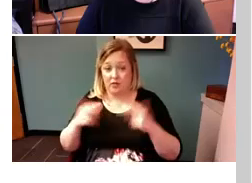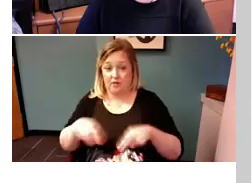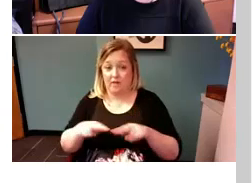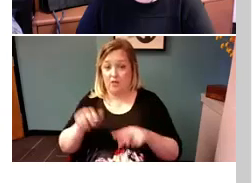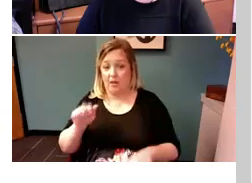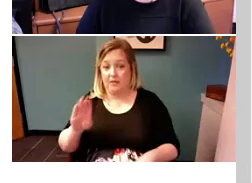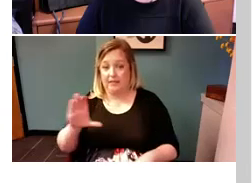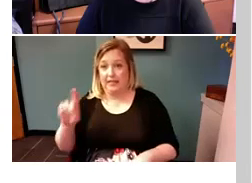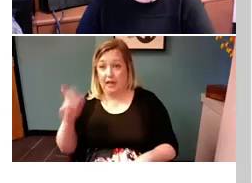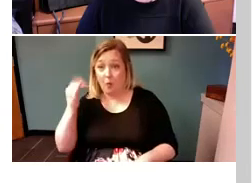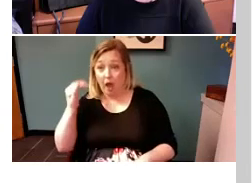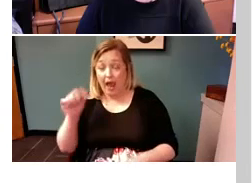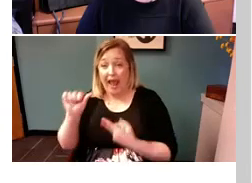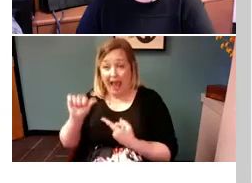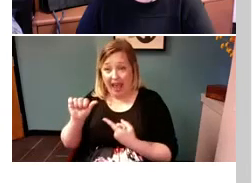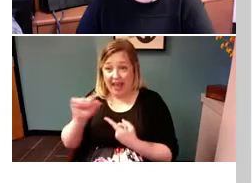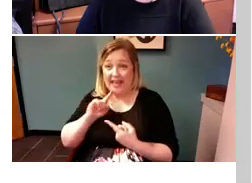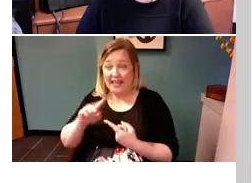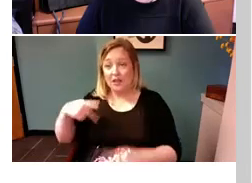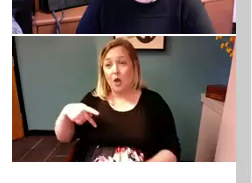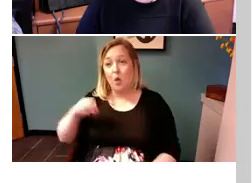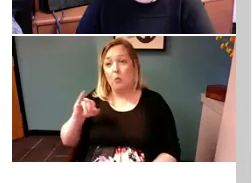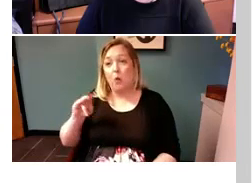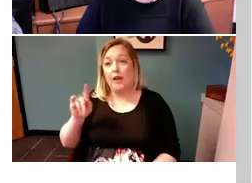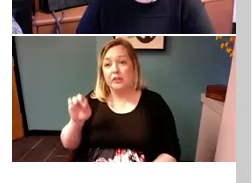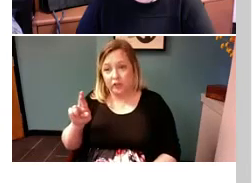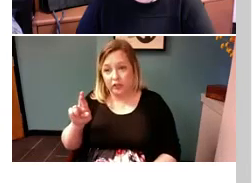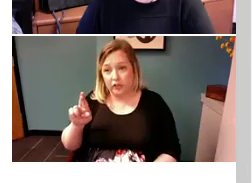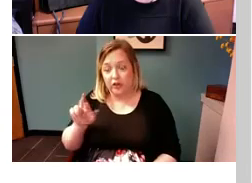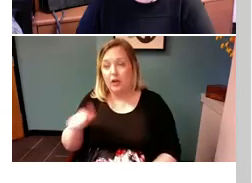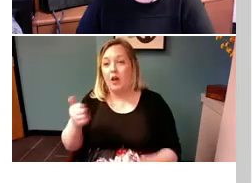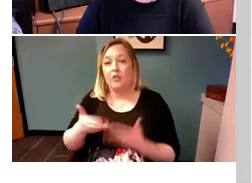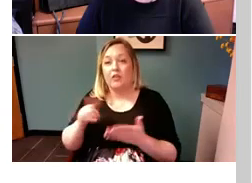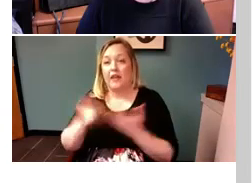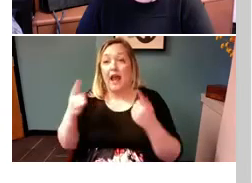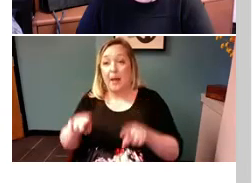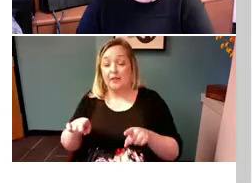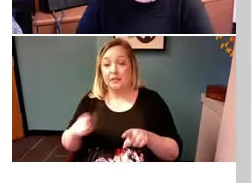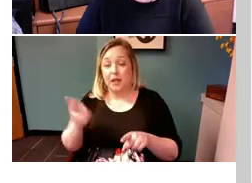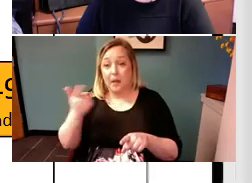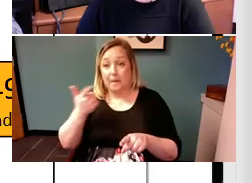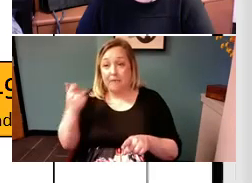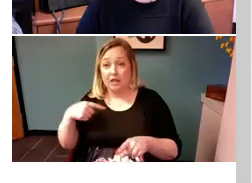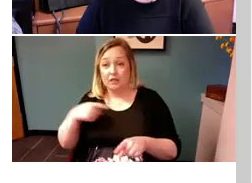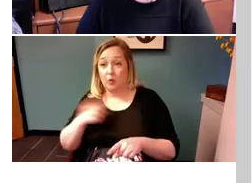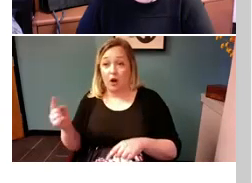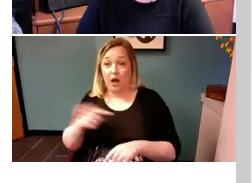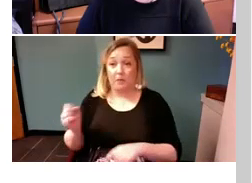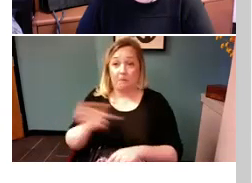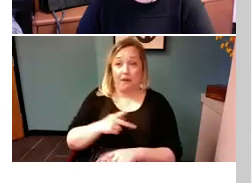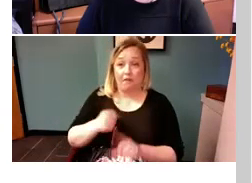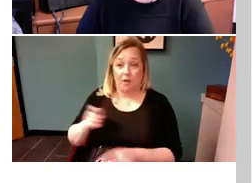is a pointer. The other thing that happens is because we are returning from a function, and as we declared in that